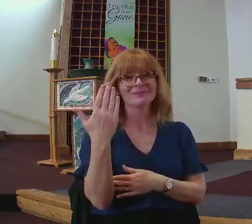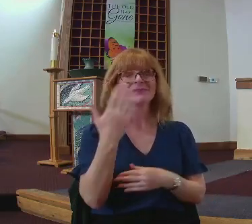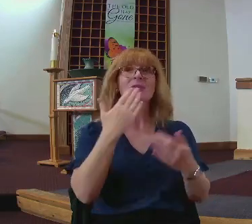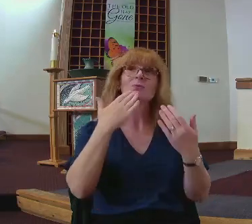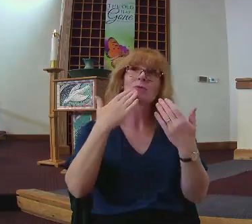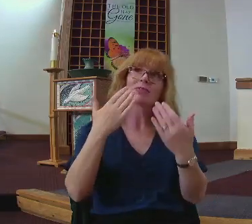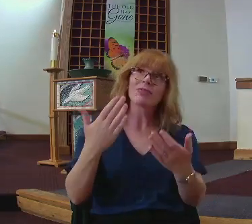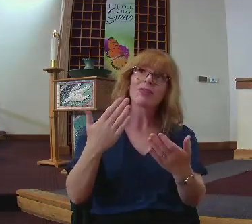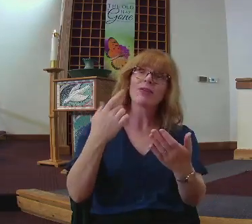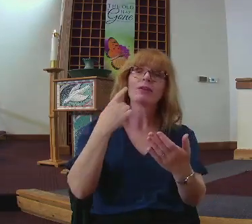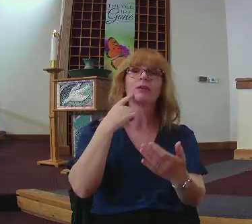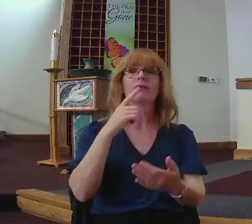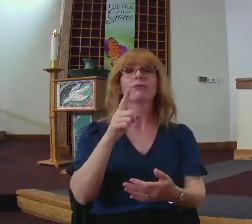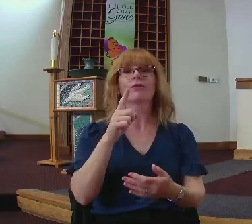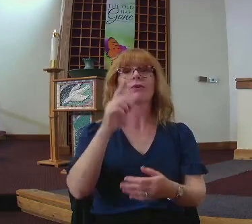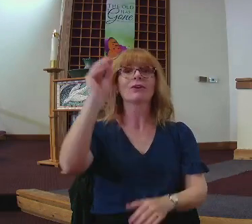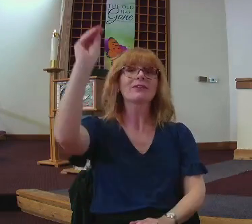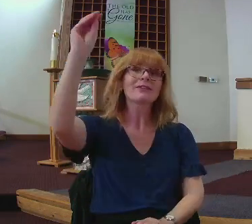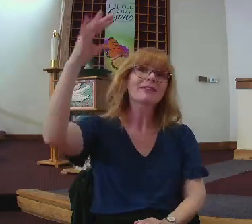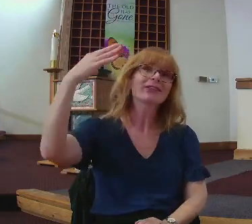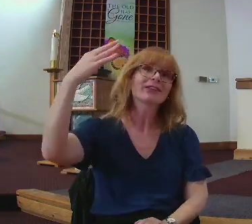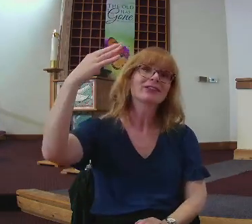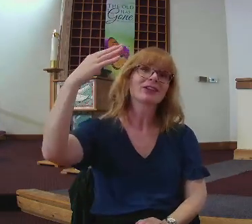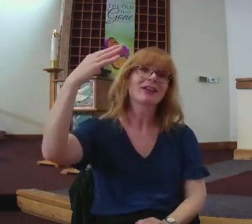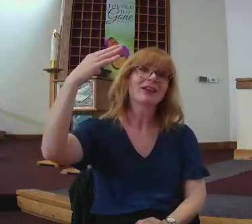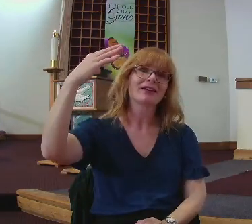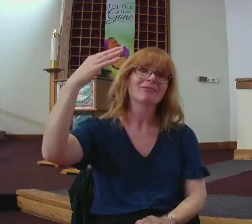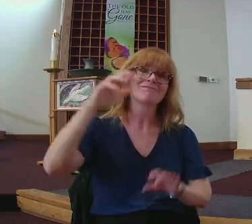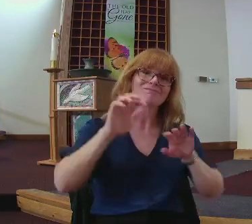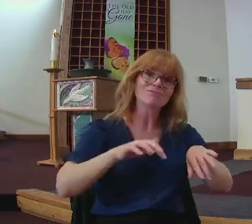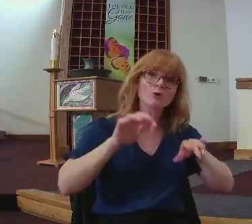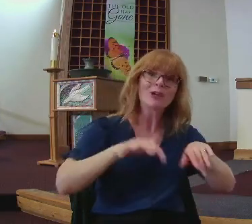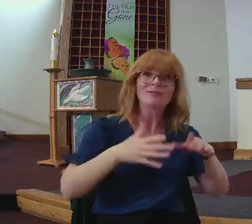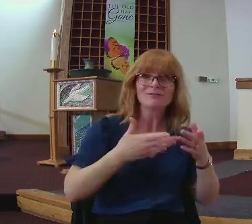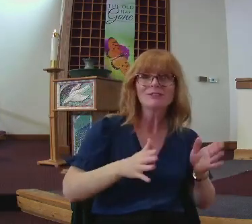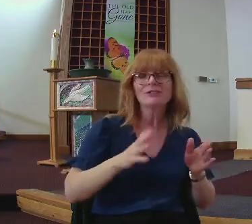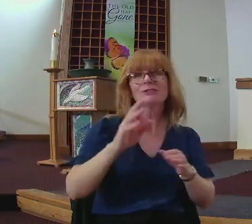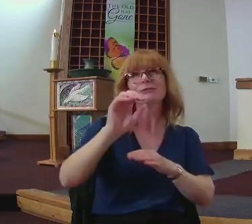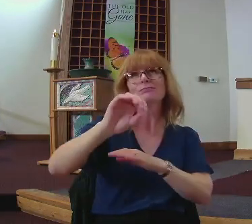We thank you for the sunshine that follows the rain.